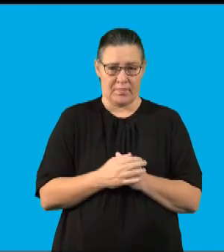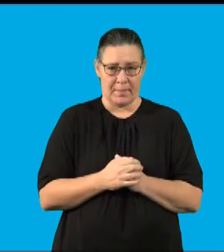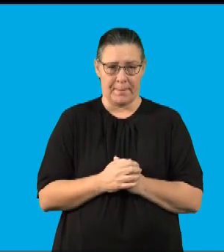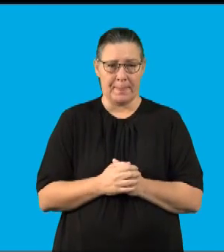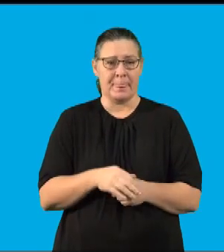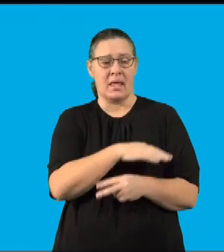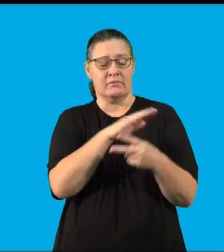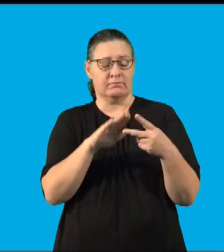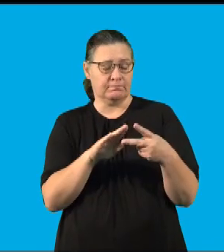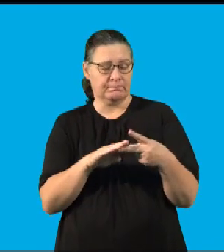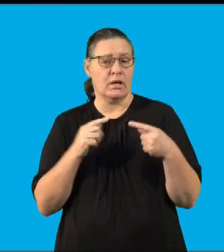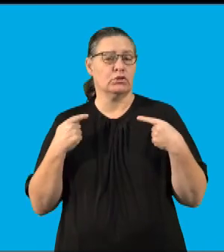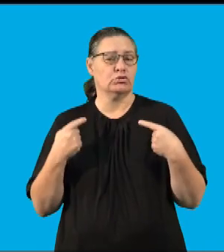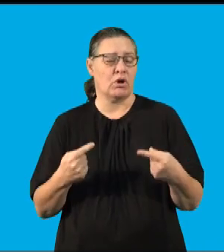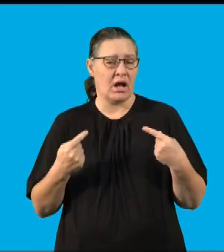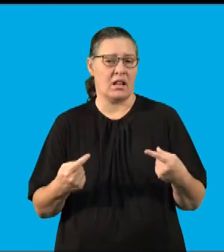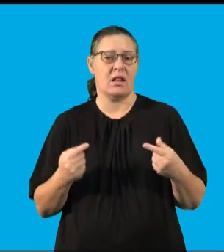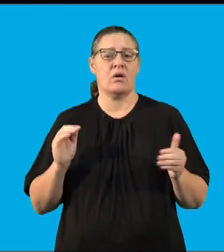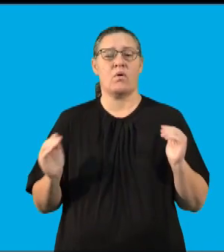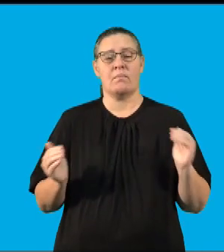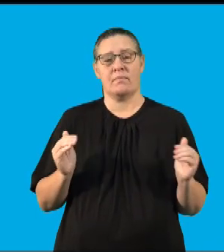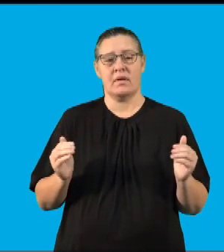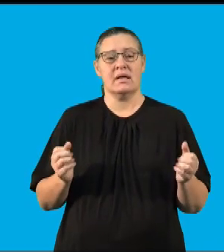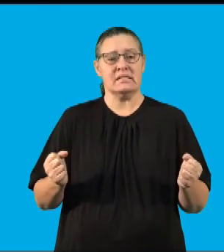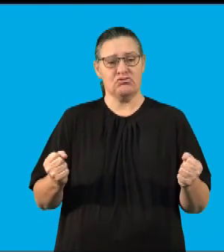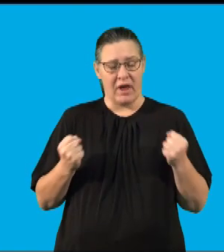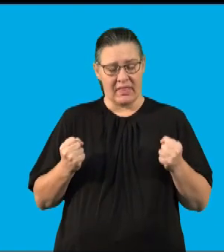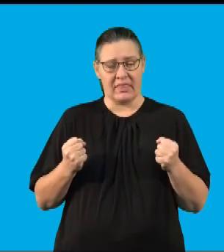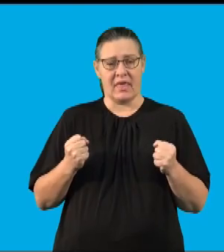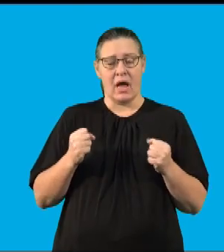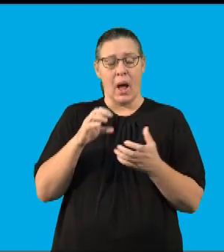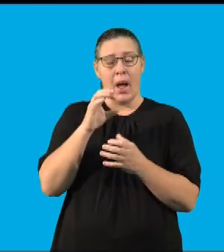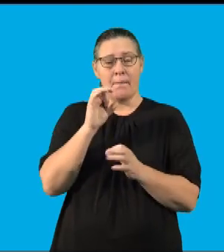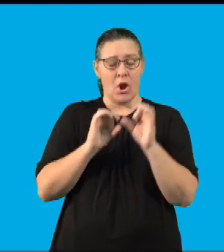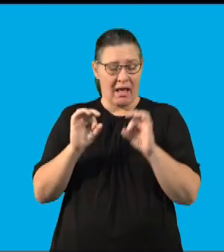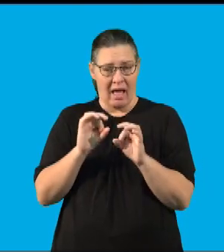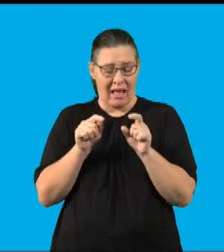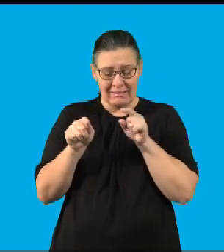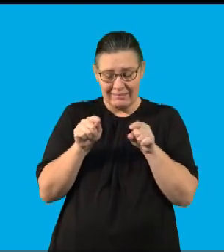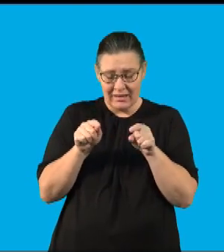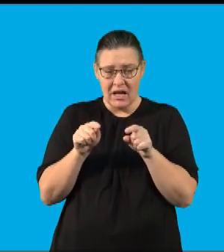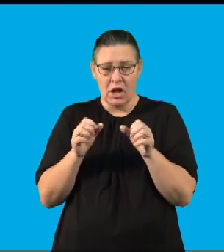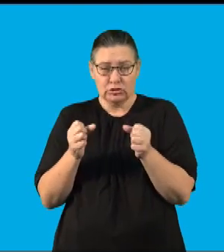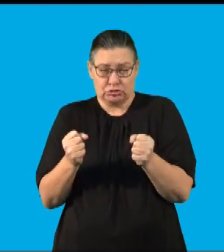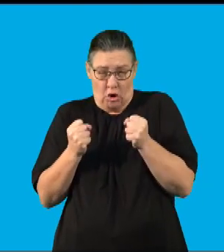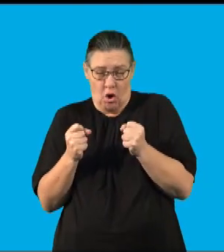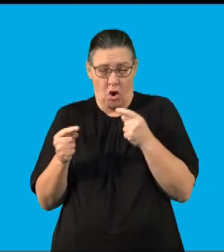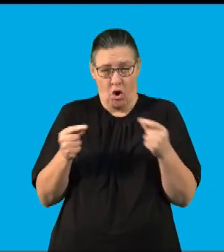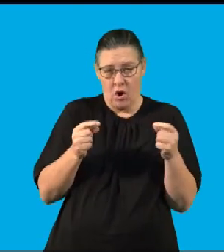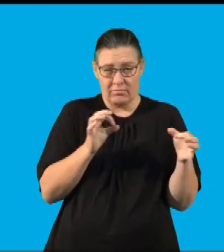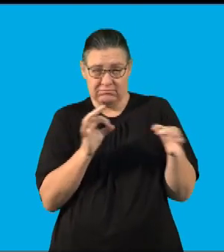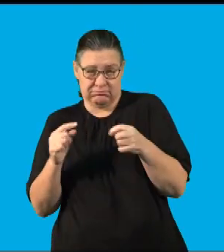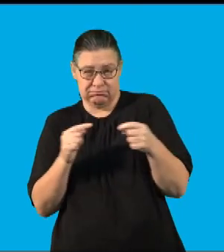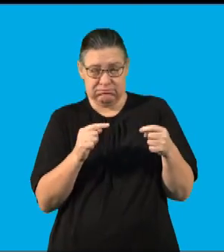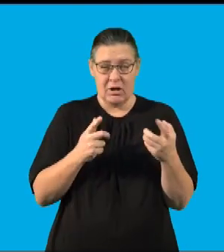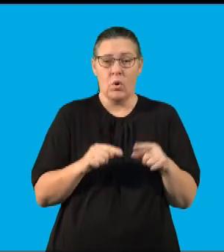Number two, we're also struggling to compare the strength of the intermolecular forces. So we don't really know how each of these